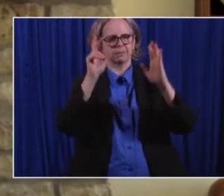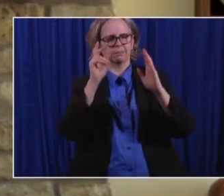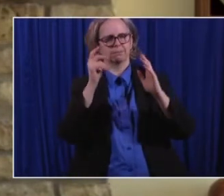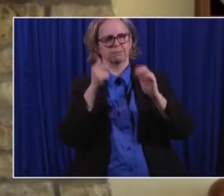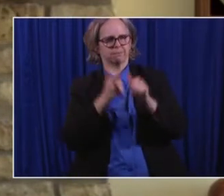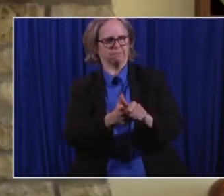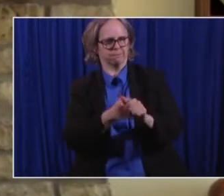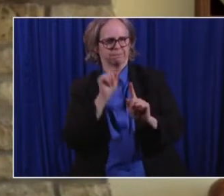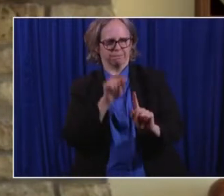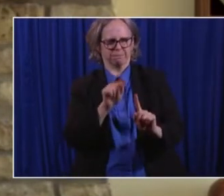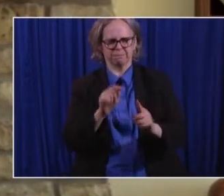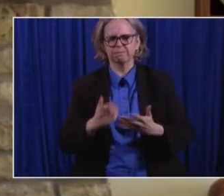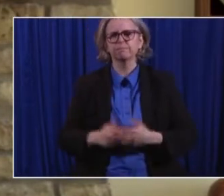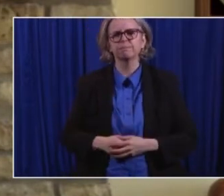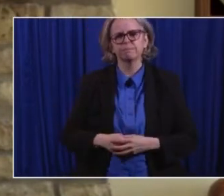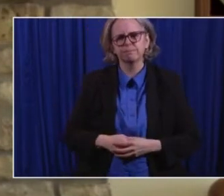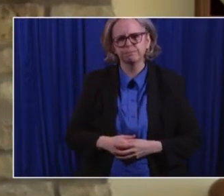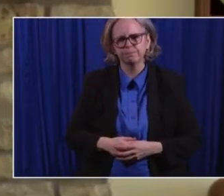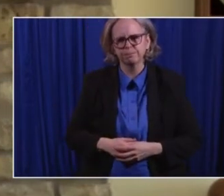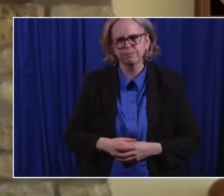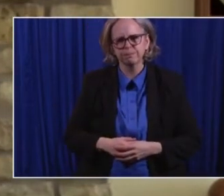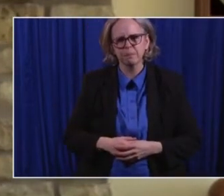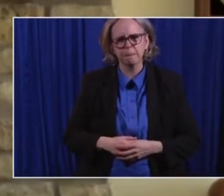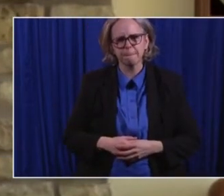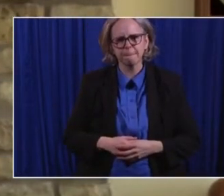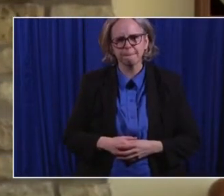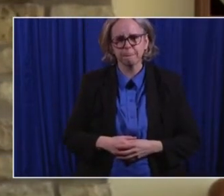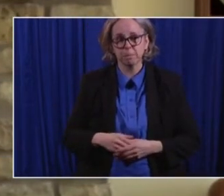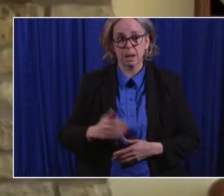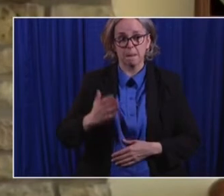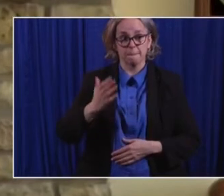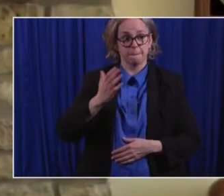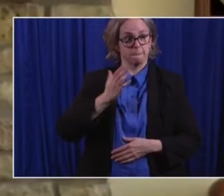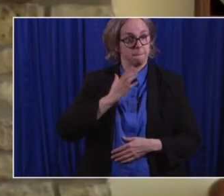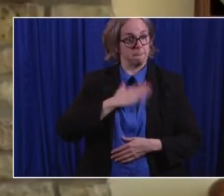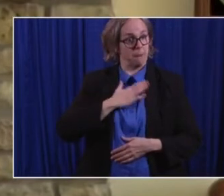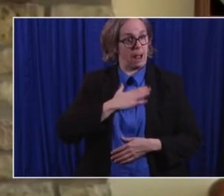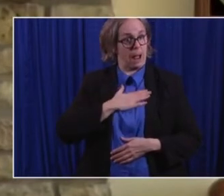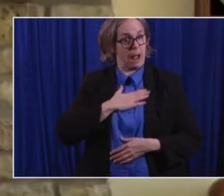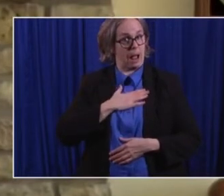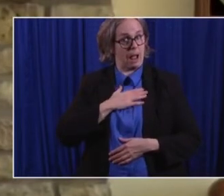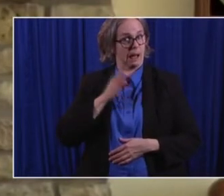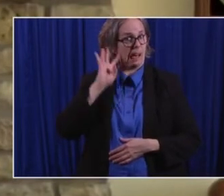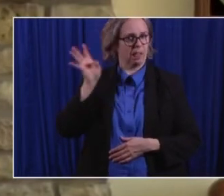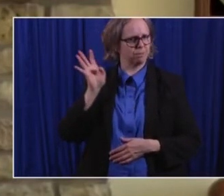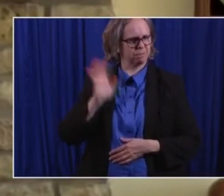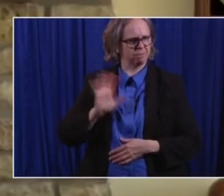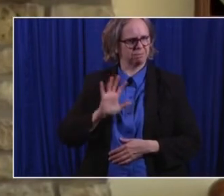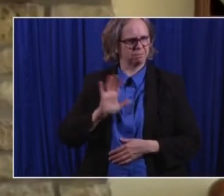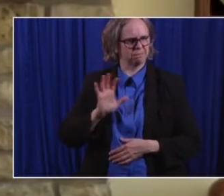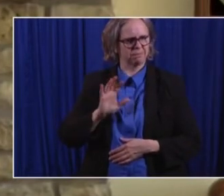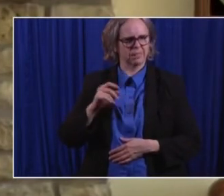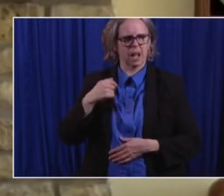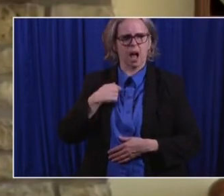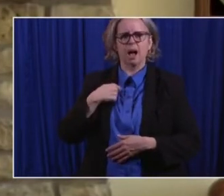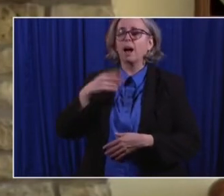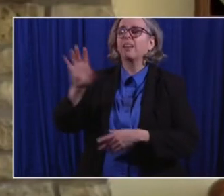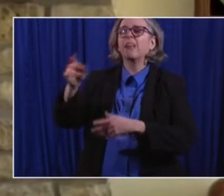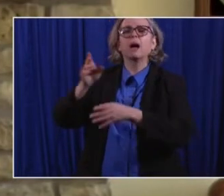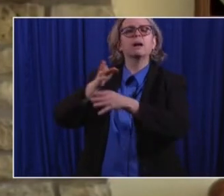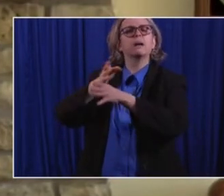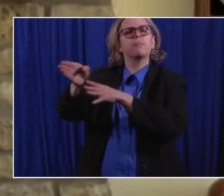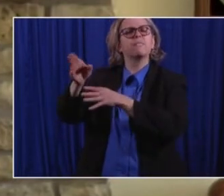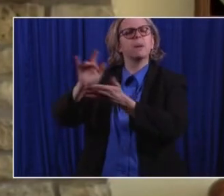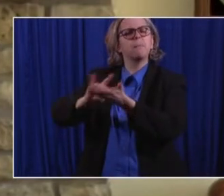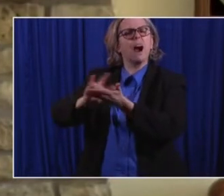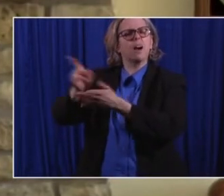principles, I really, and these are not from me, these are from the medical professionals. But I'll just read them. Number one, the